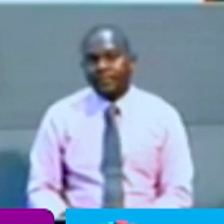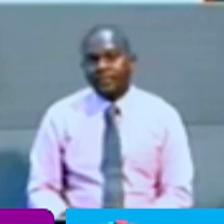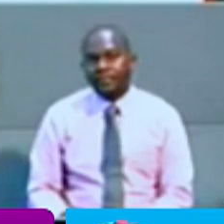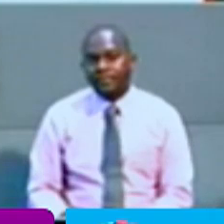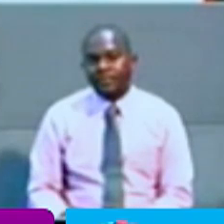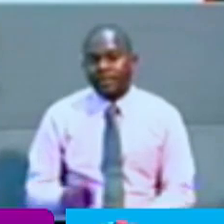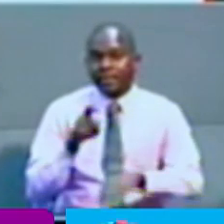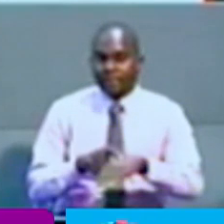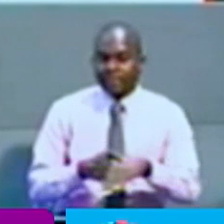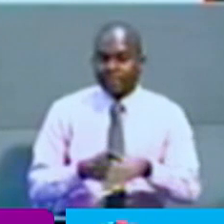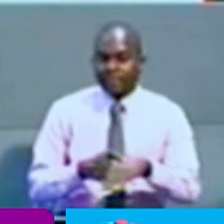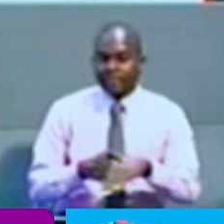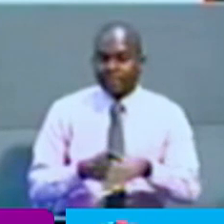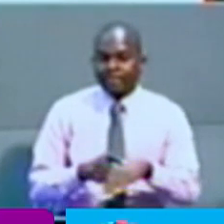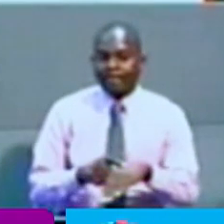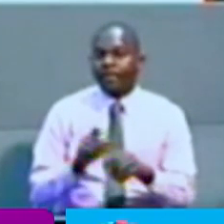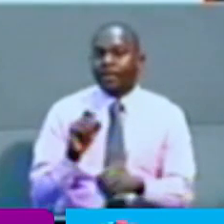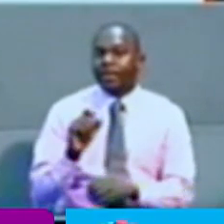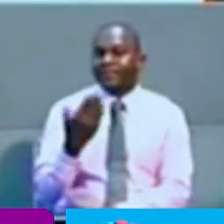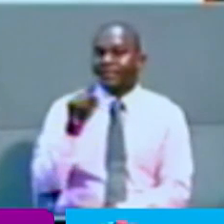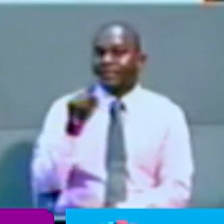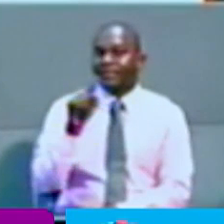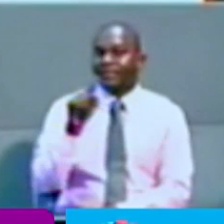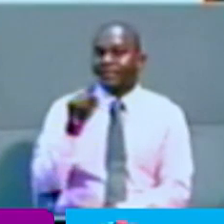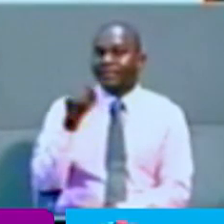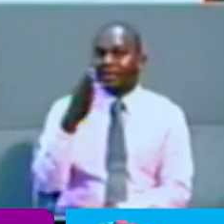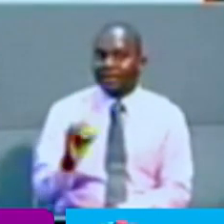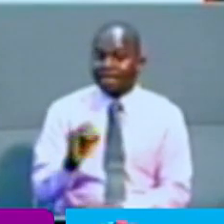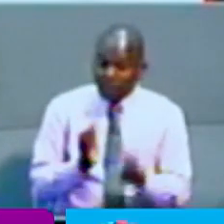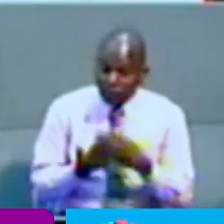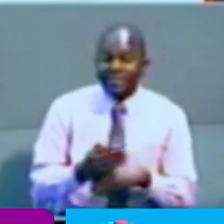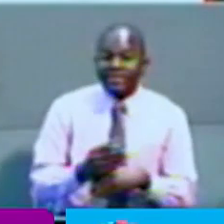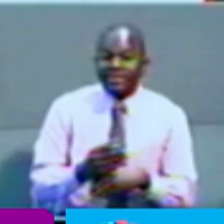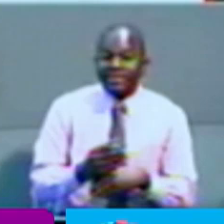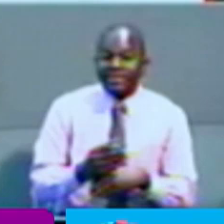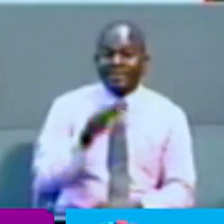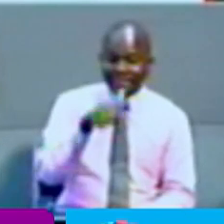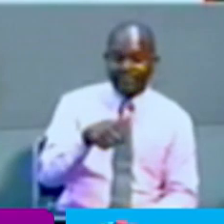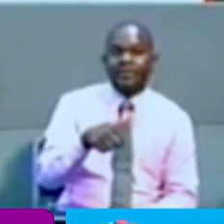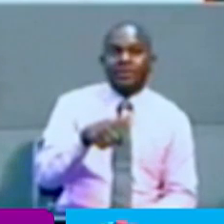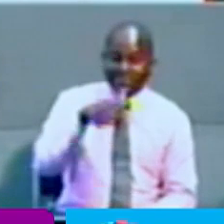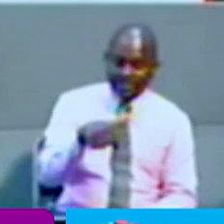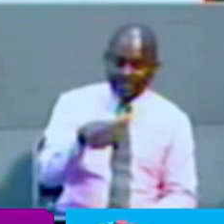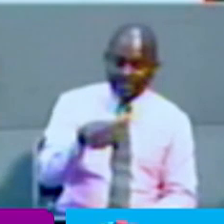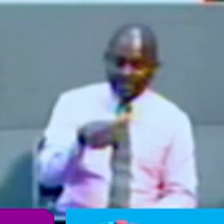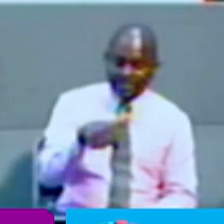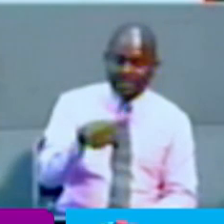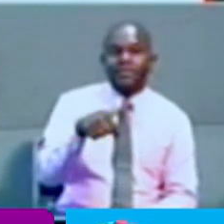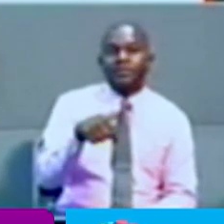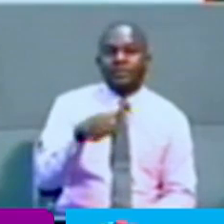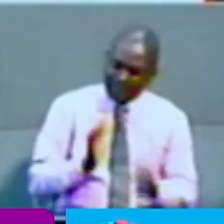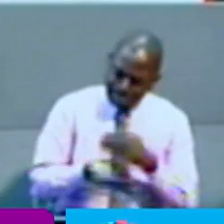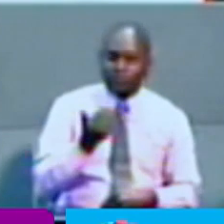Shai Kumine is morning. No, it's madness. Morning is 7 o'clock. What they call 7 o'clock? Shai Muyaka Shesh.